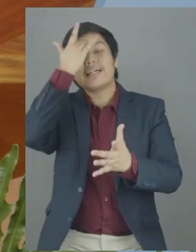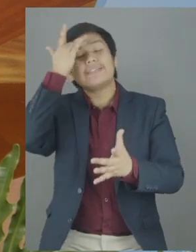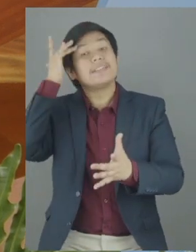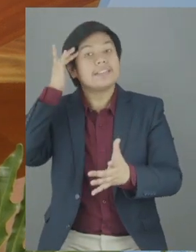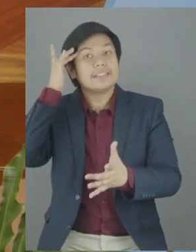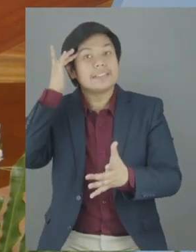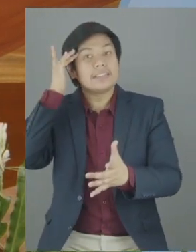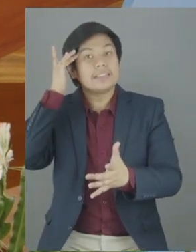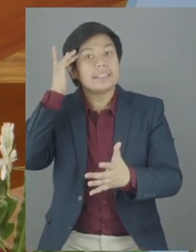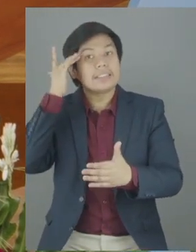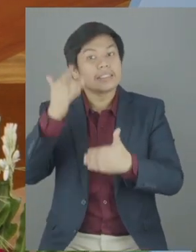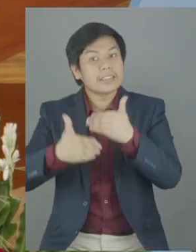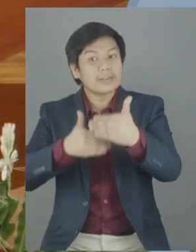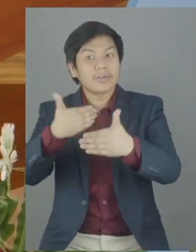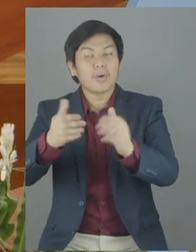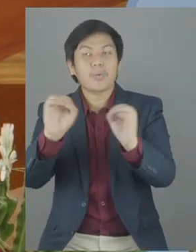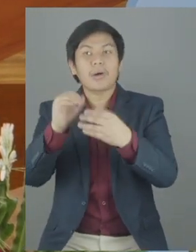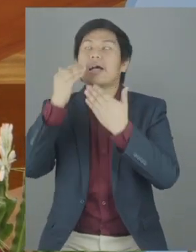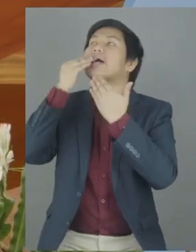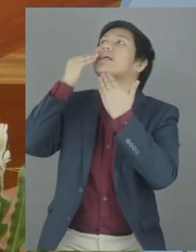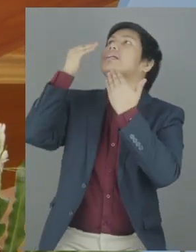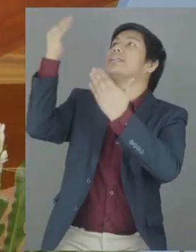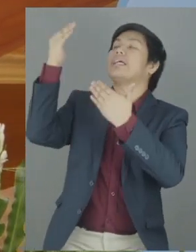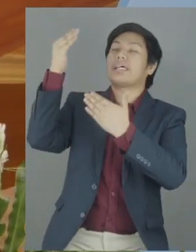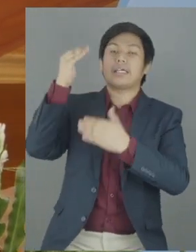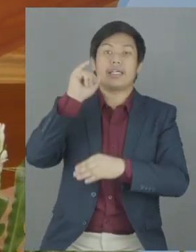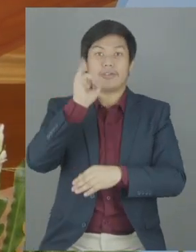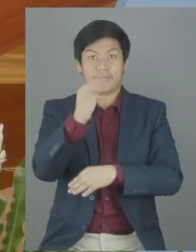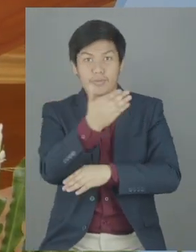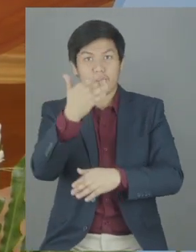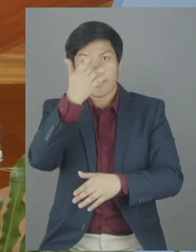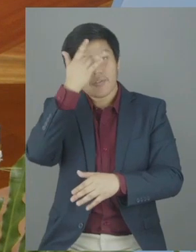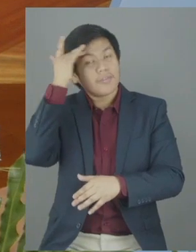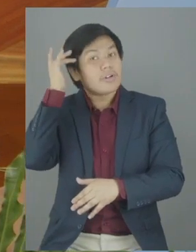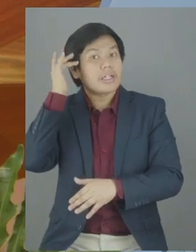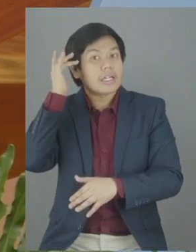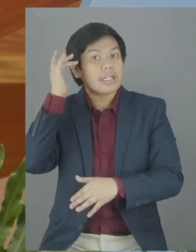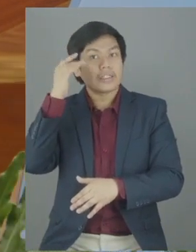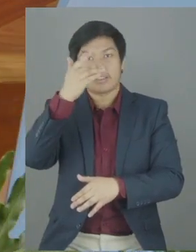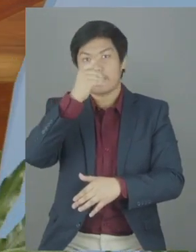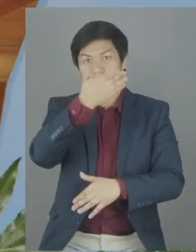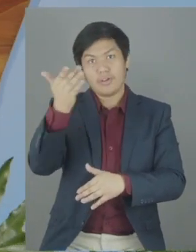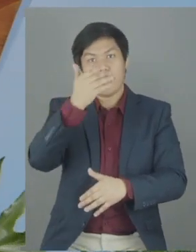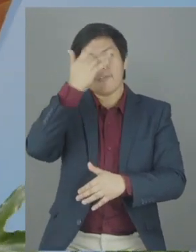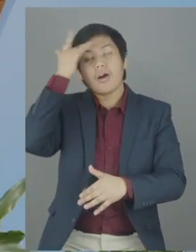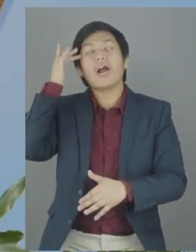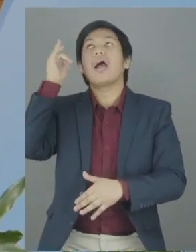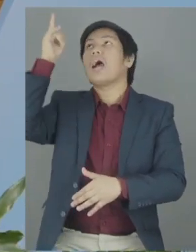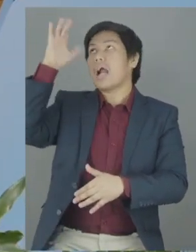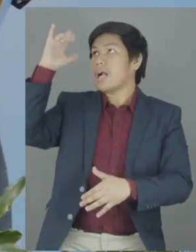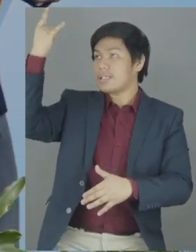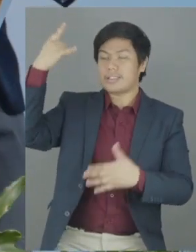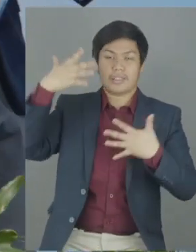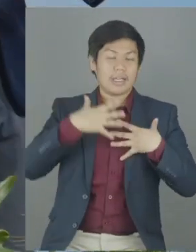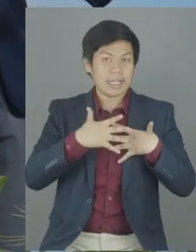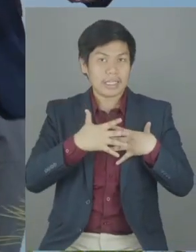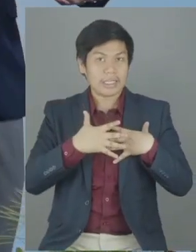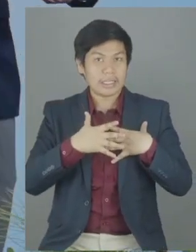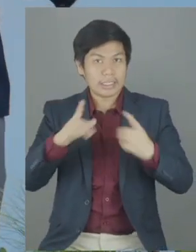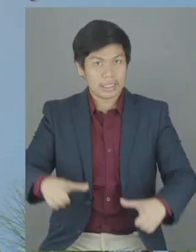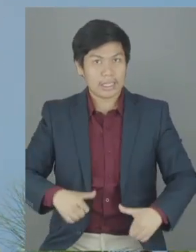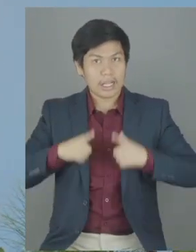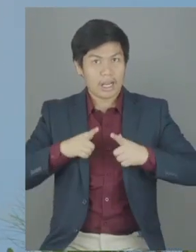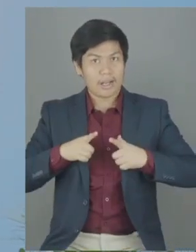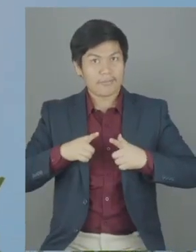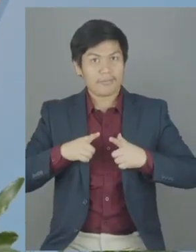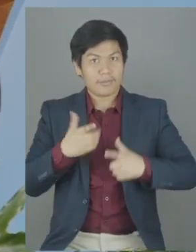forgetfulness that leads to ungratefulness. You forget You forget the goodness of God in your life.